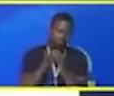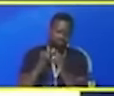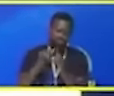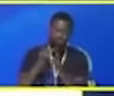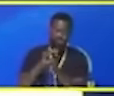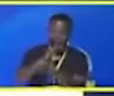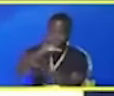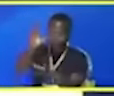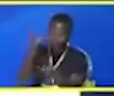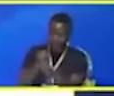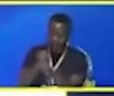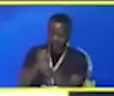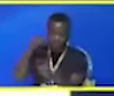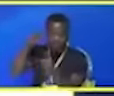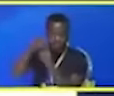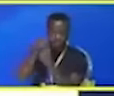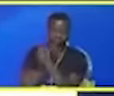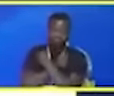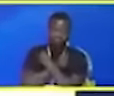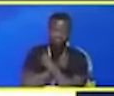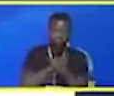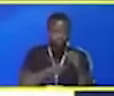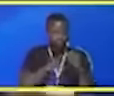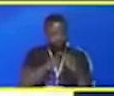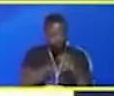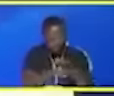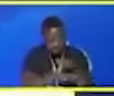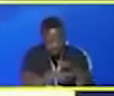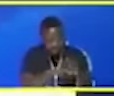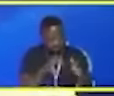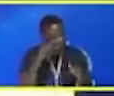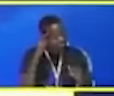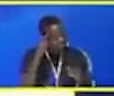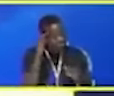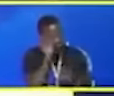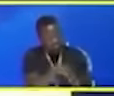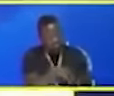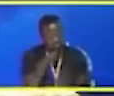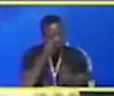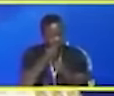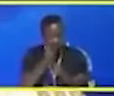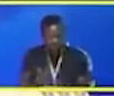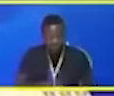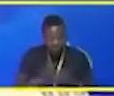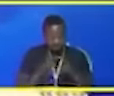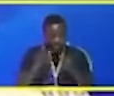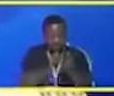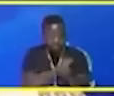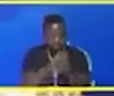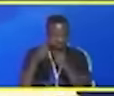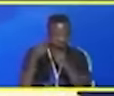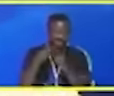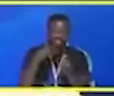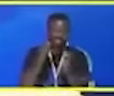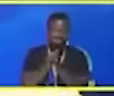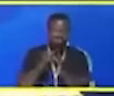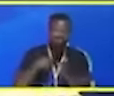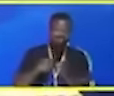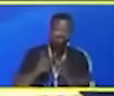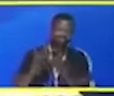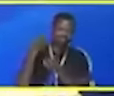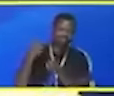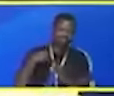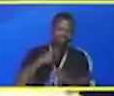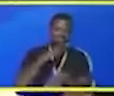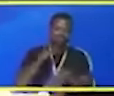is love. It doesn't matter your background. It doesn't matter what it is that you've lived your life. Don't say, I'm somebody who is, I'm